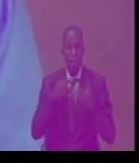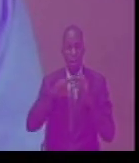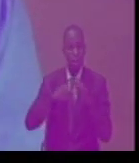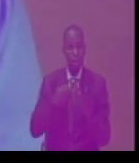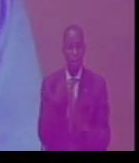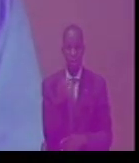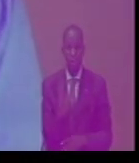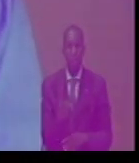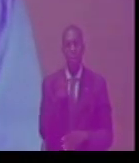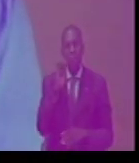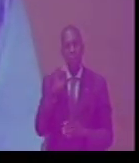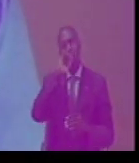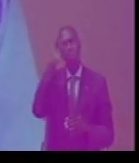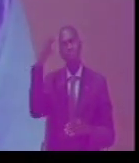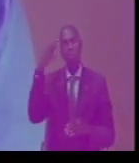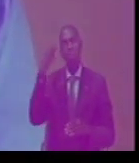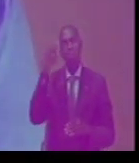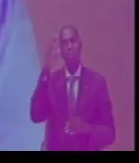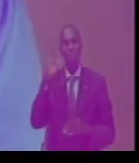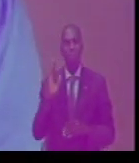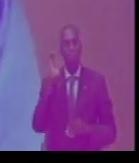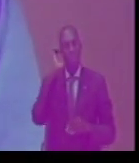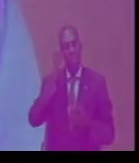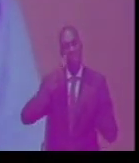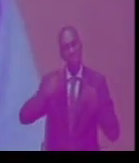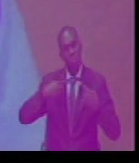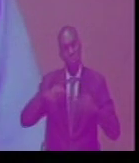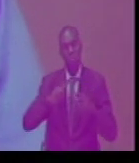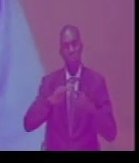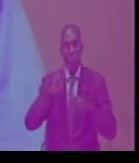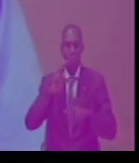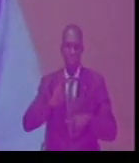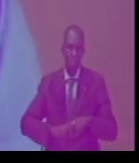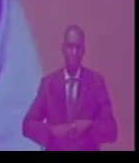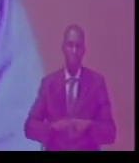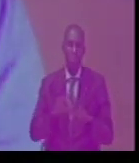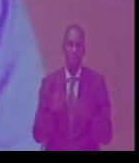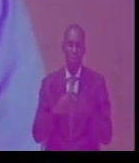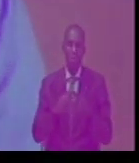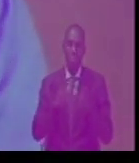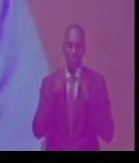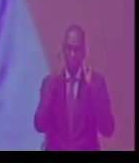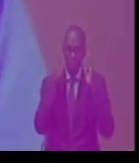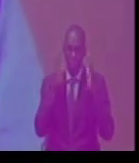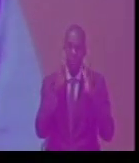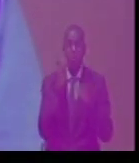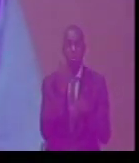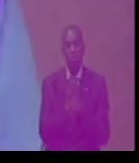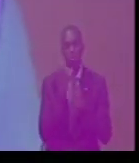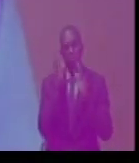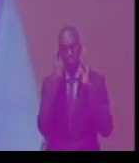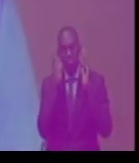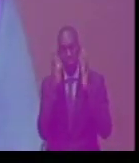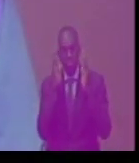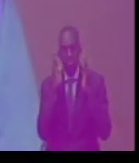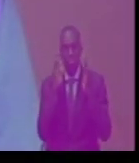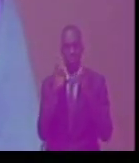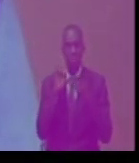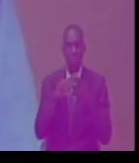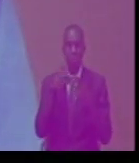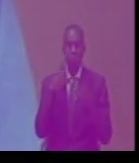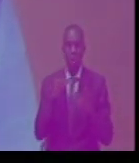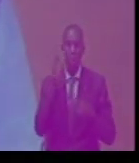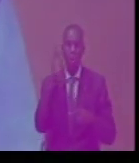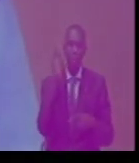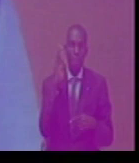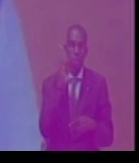me that the program have started. But by the grace of God, I managed myself to go and sit down and